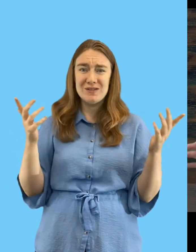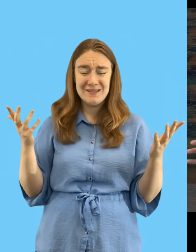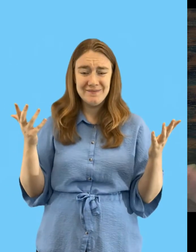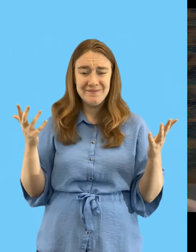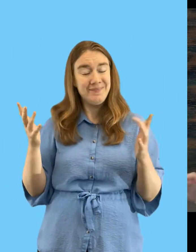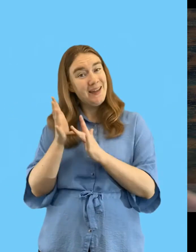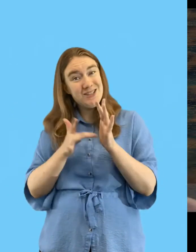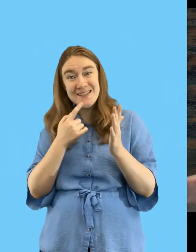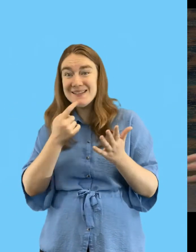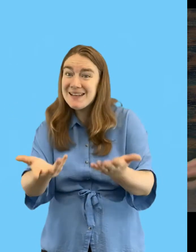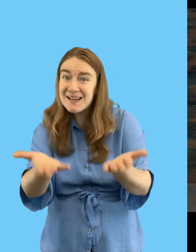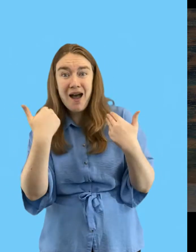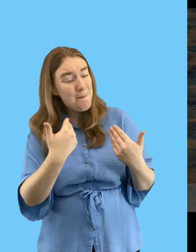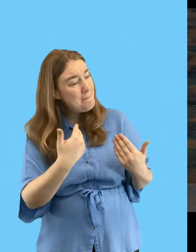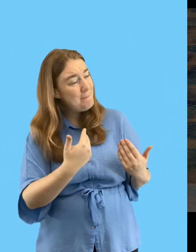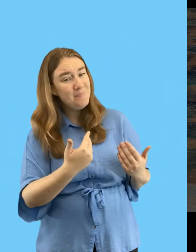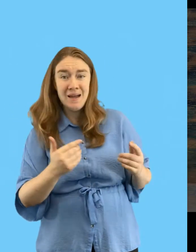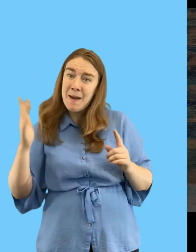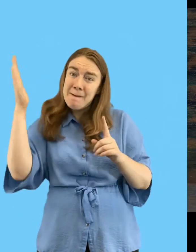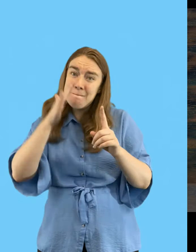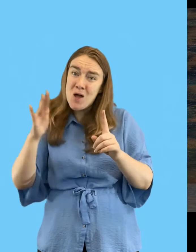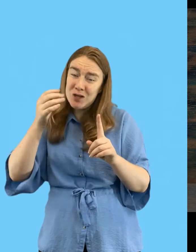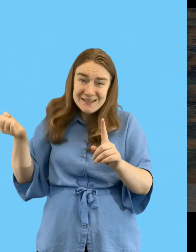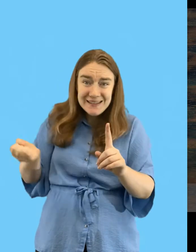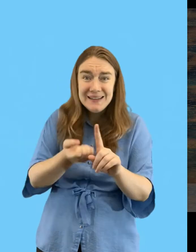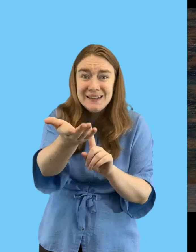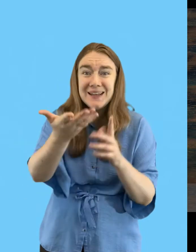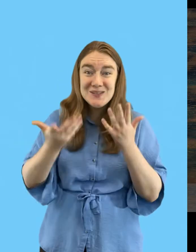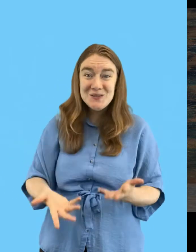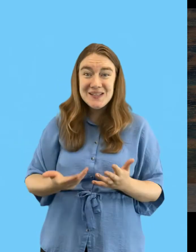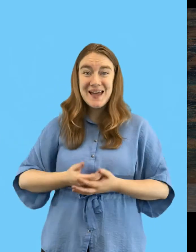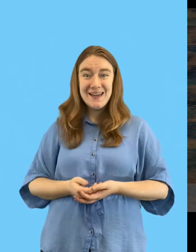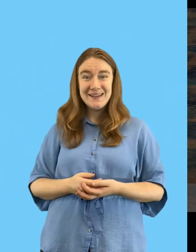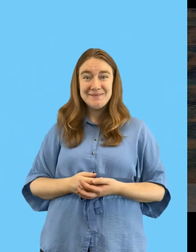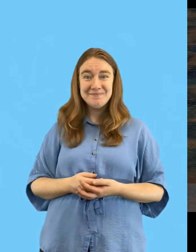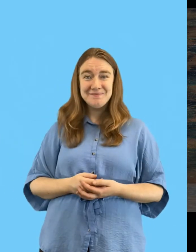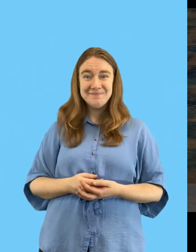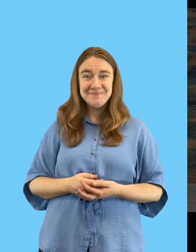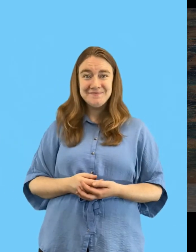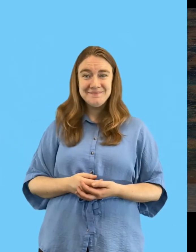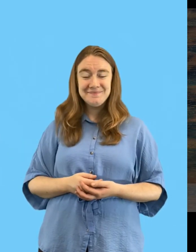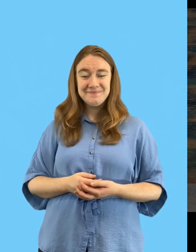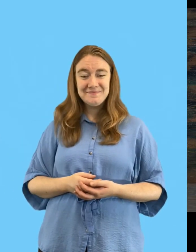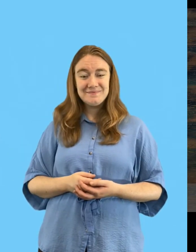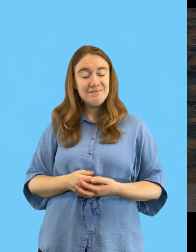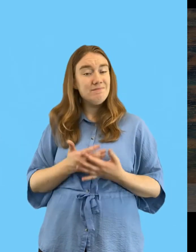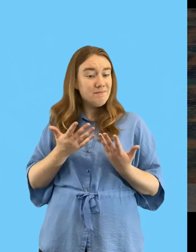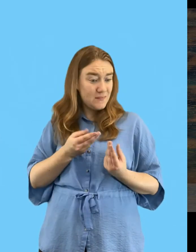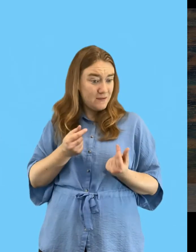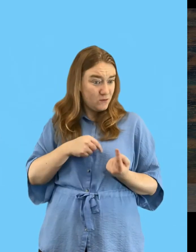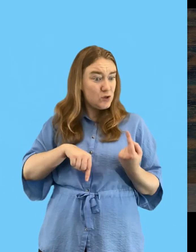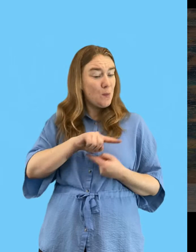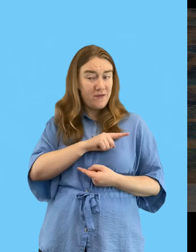Jesus says, "Come to me and receive mercy today." And for those of us that